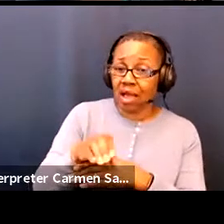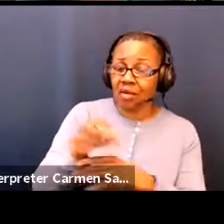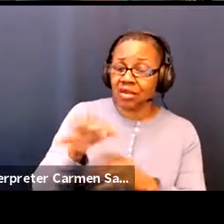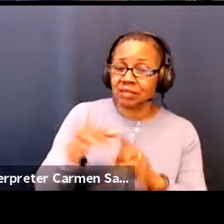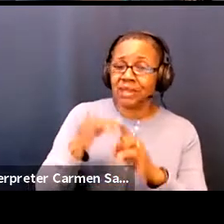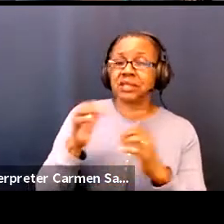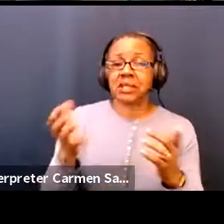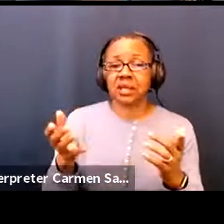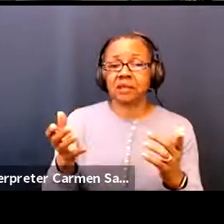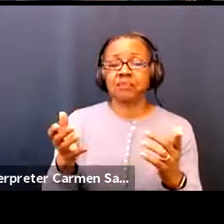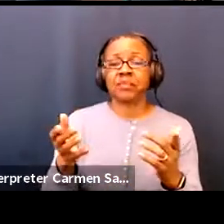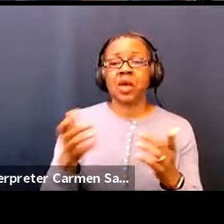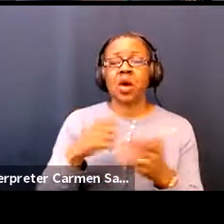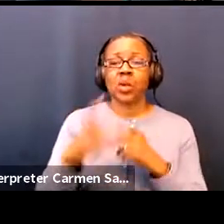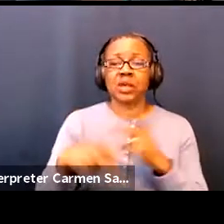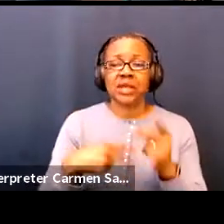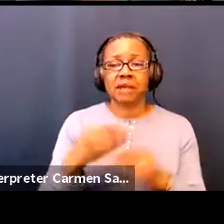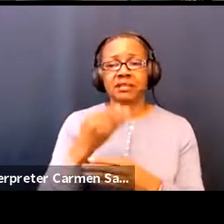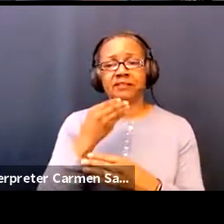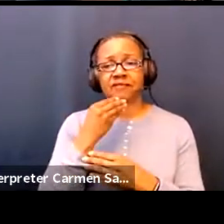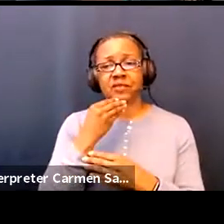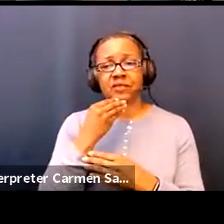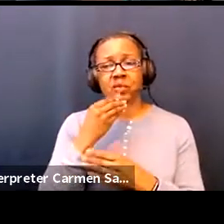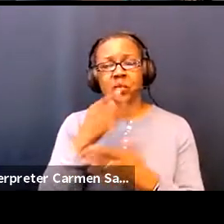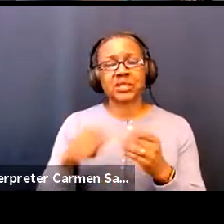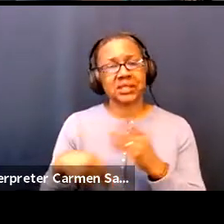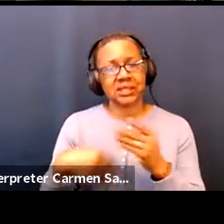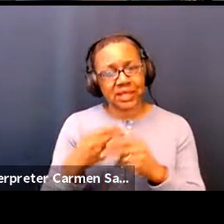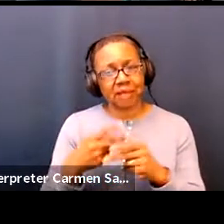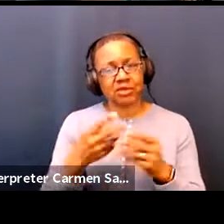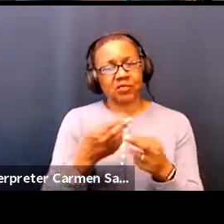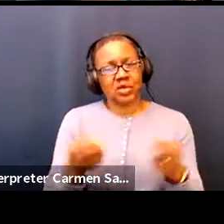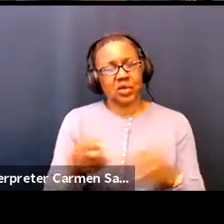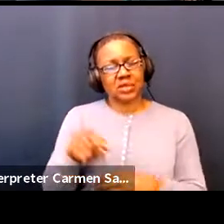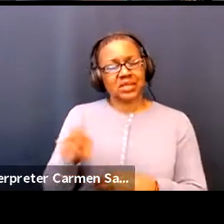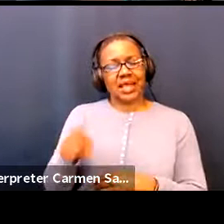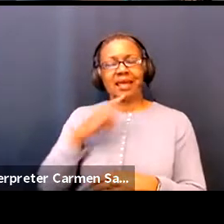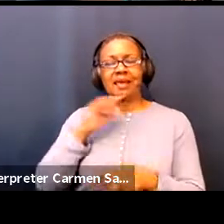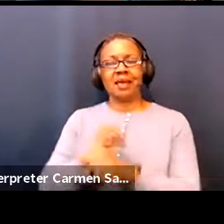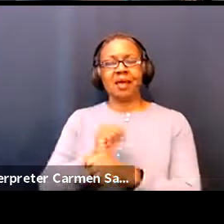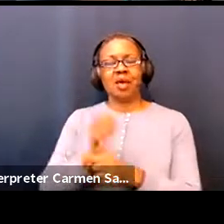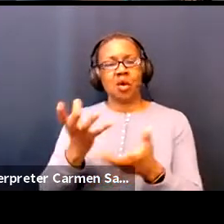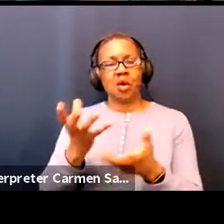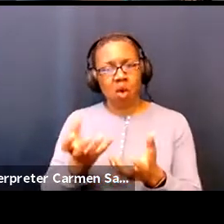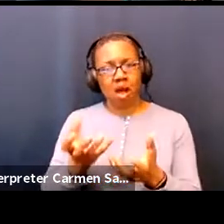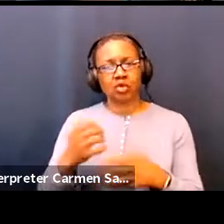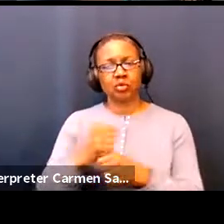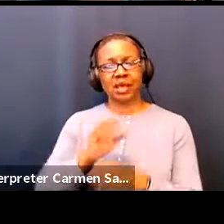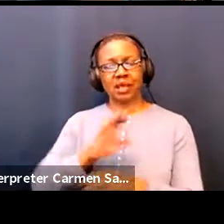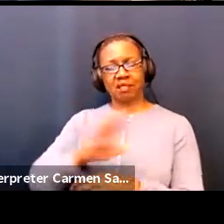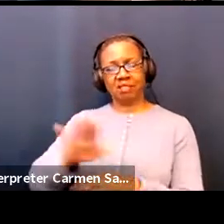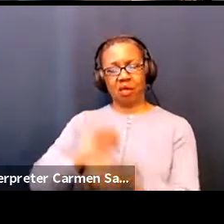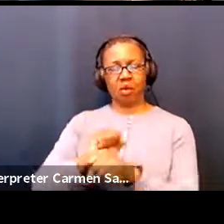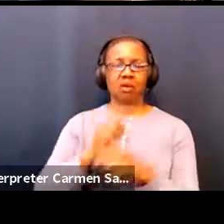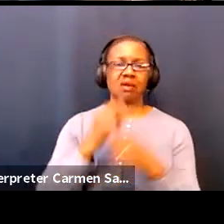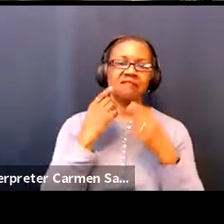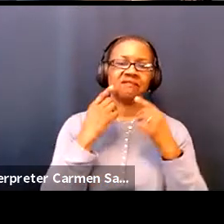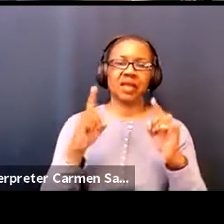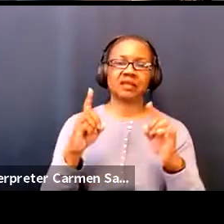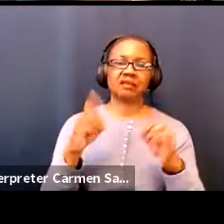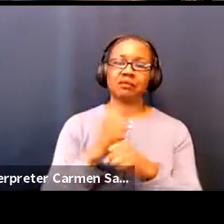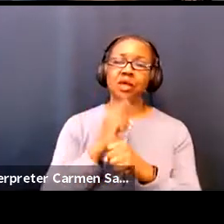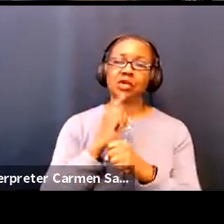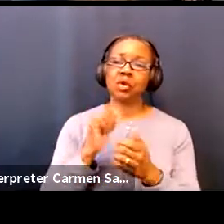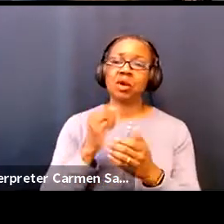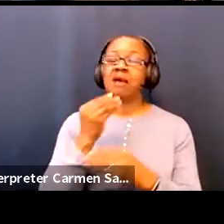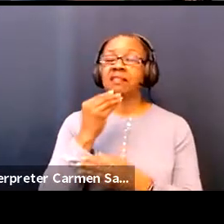Chicago, what kinds of resources they actually are looking for to make their work effective, to make sure that